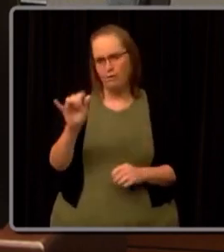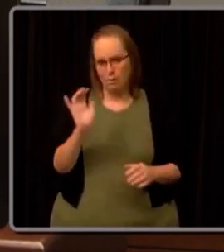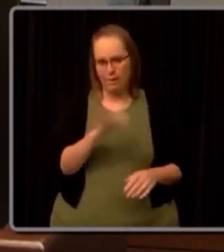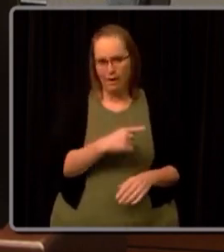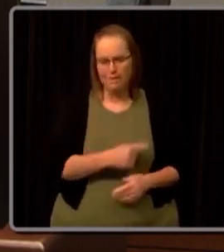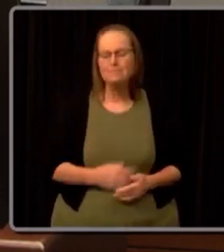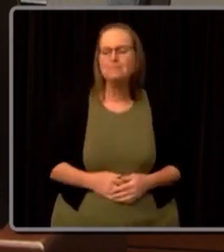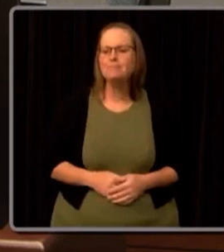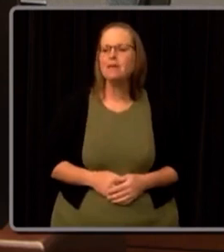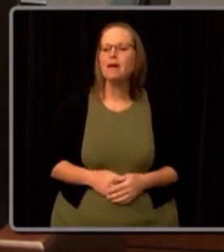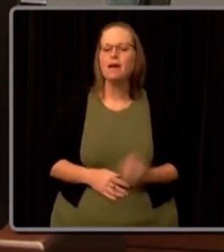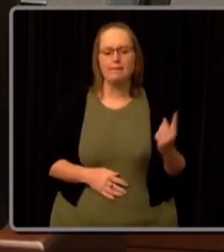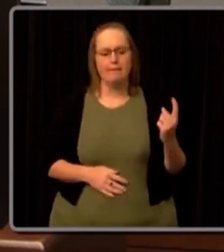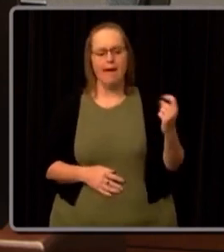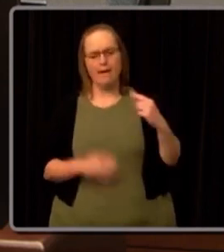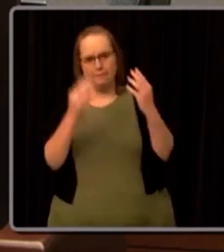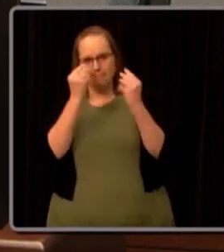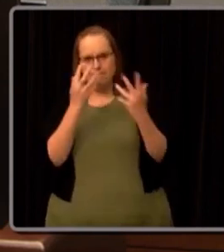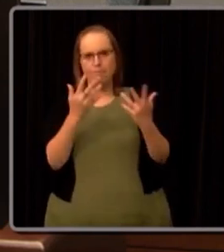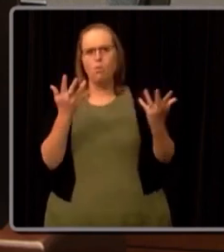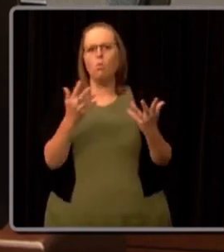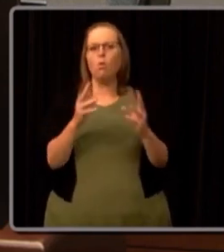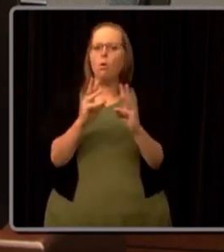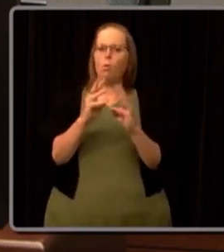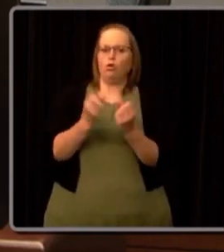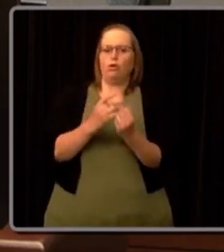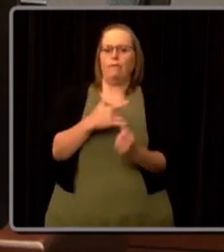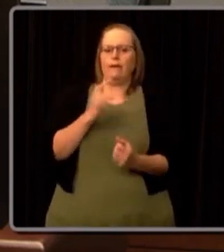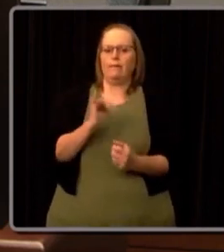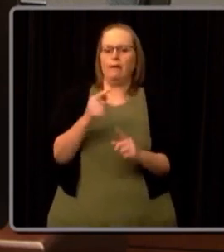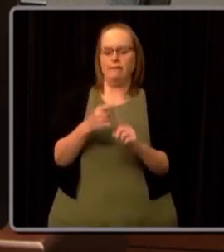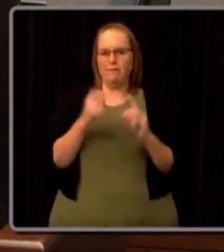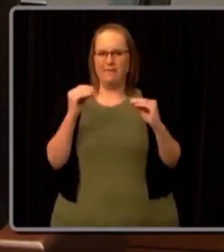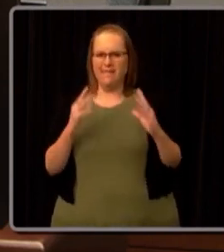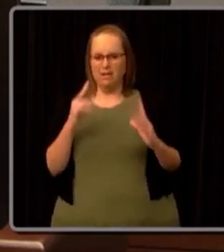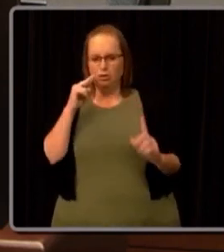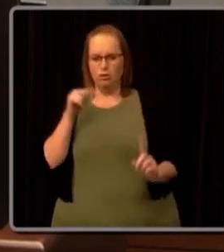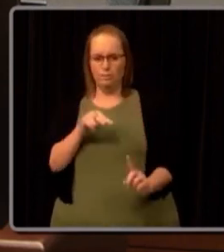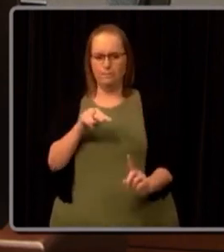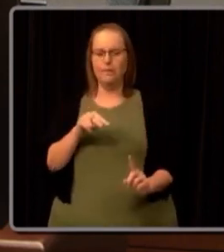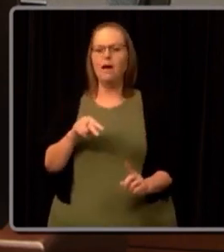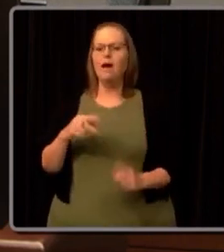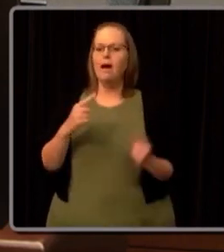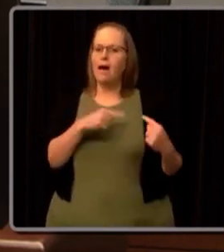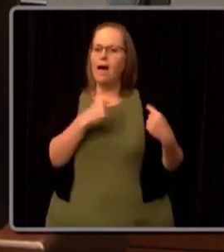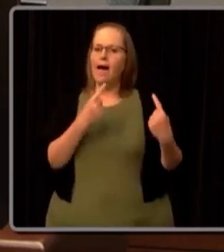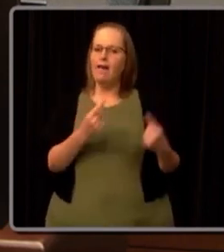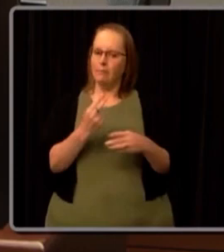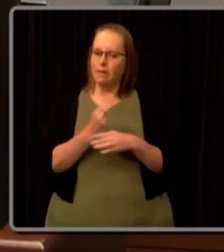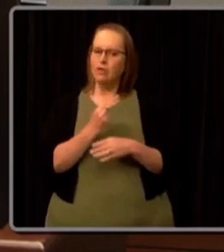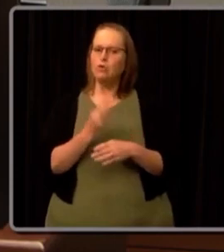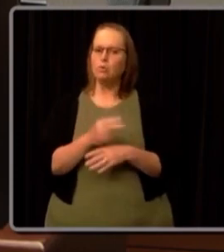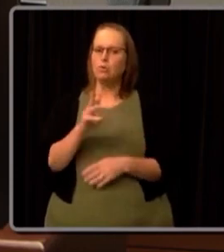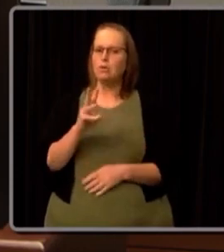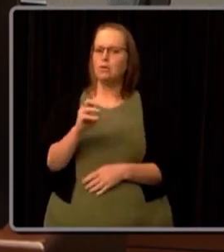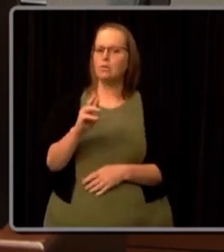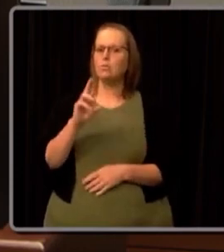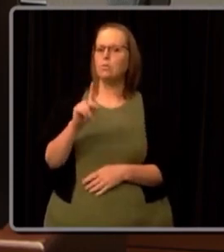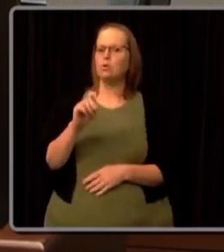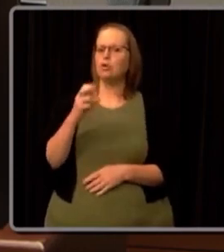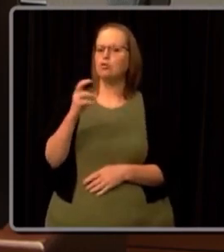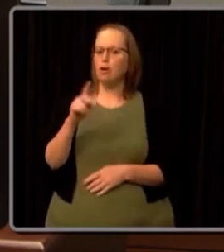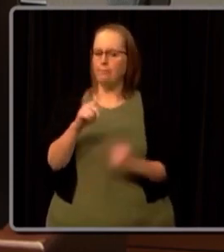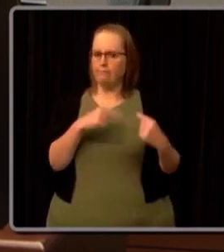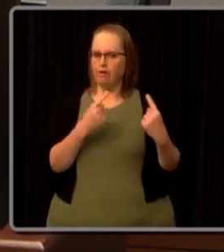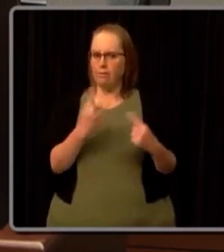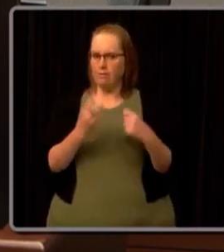I was asked to share what workshop feels like from the teacher's perspective. I've been using it for the past 4 years since we